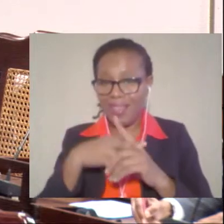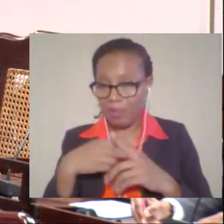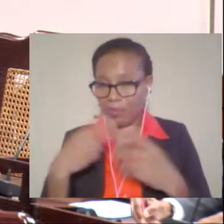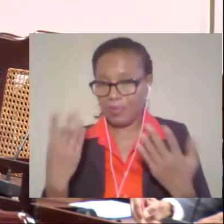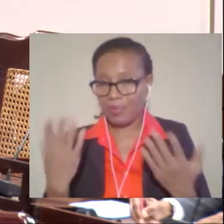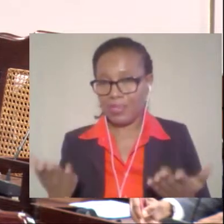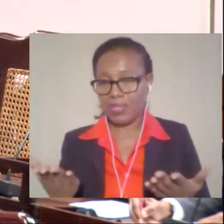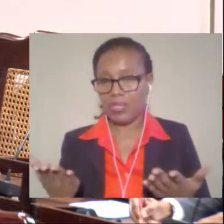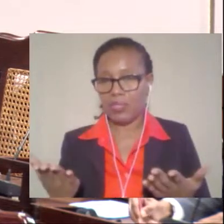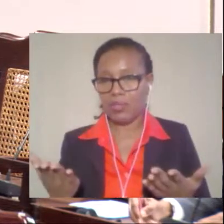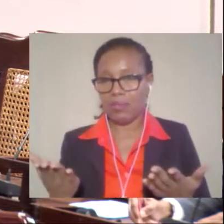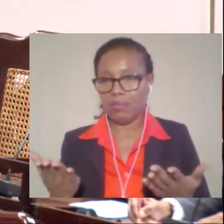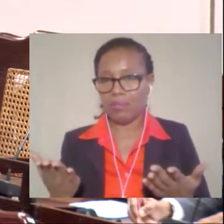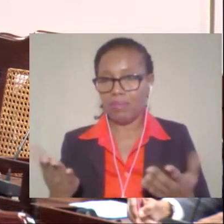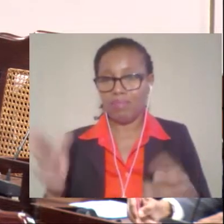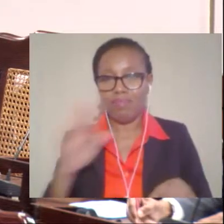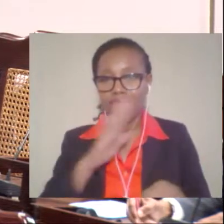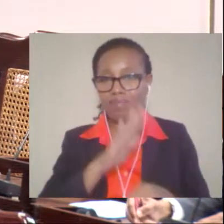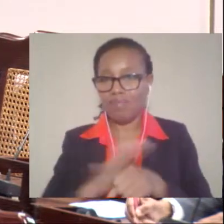approved.